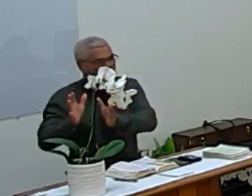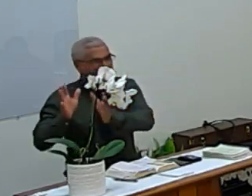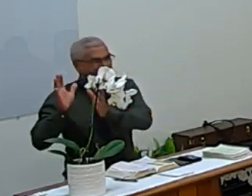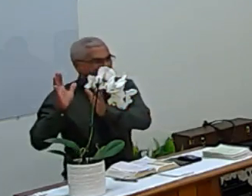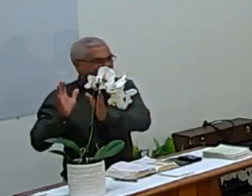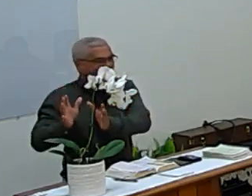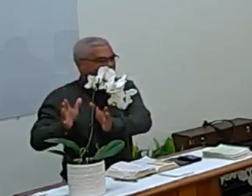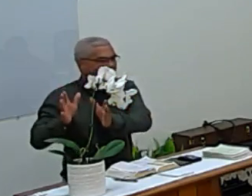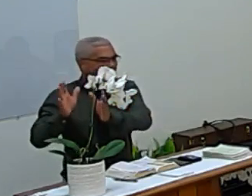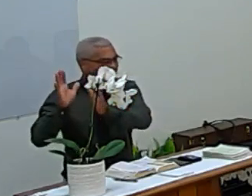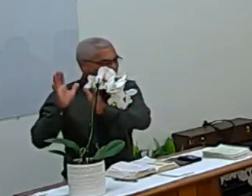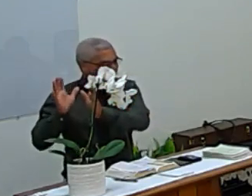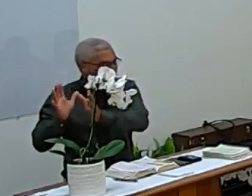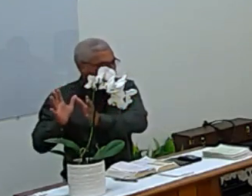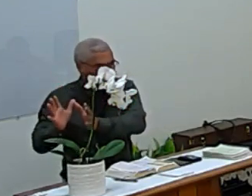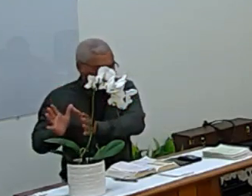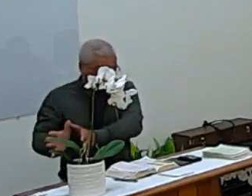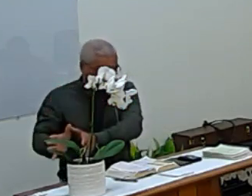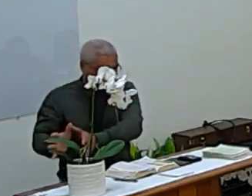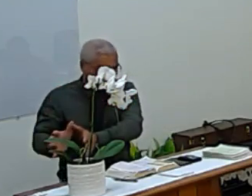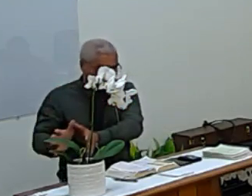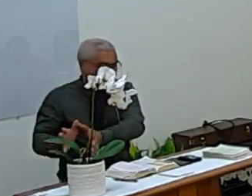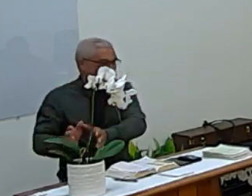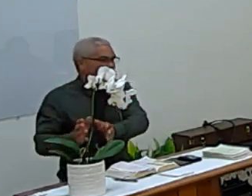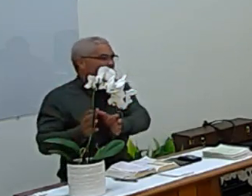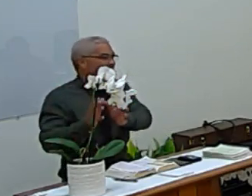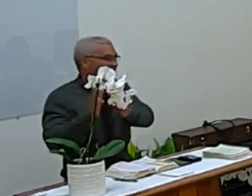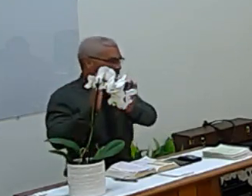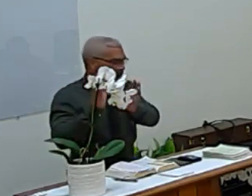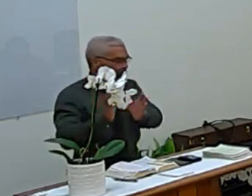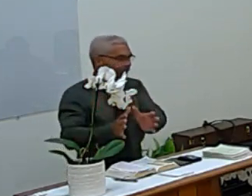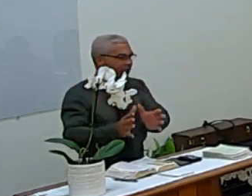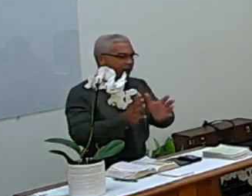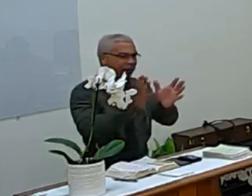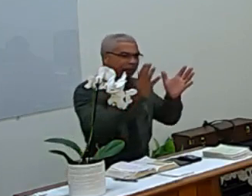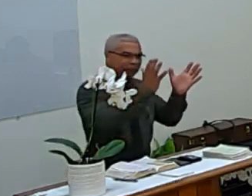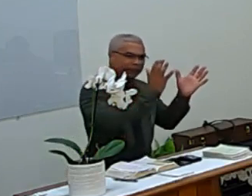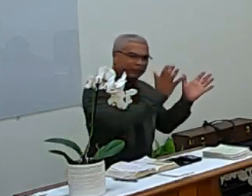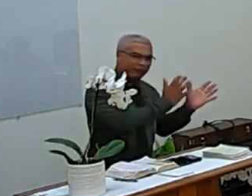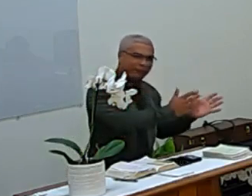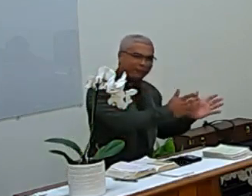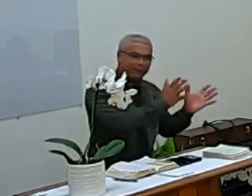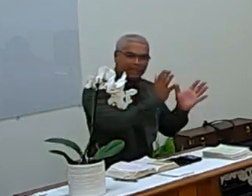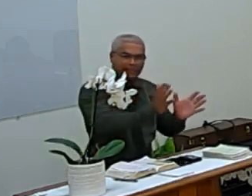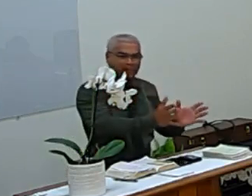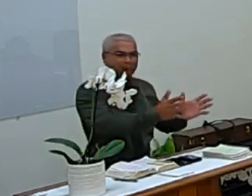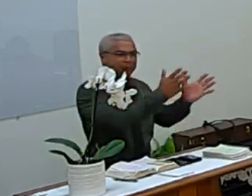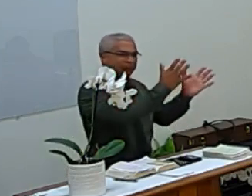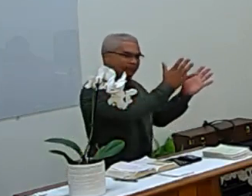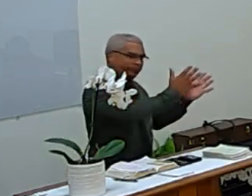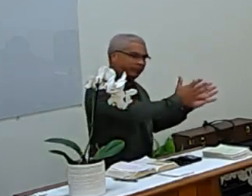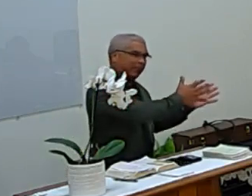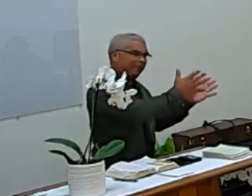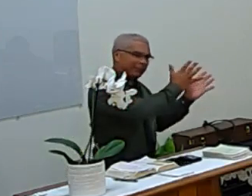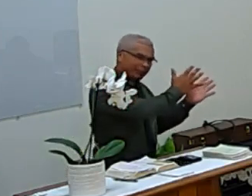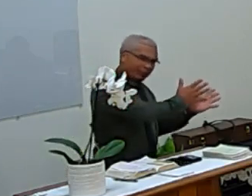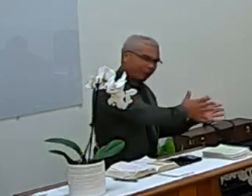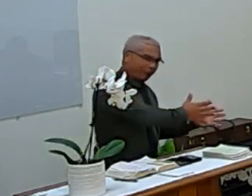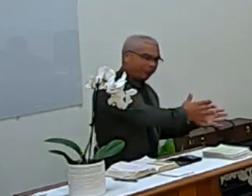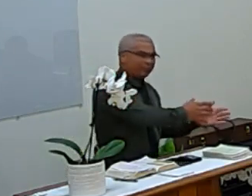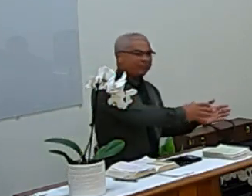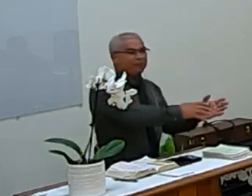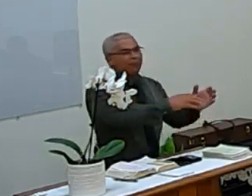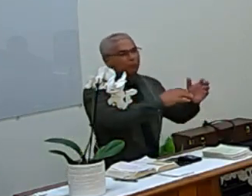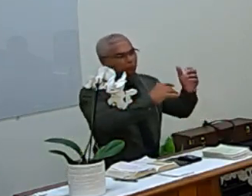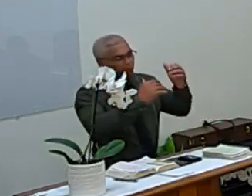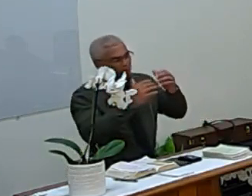The ones who entered to the feast, they remain in the light. The ones who were outside,